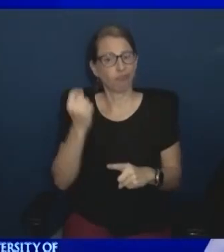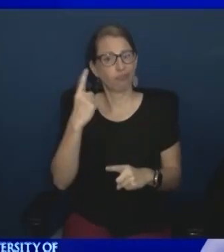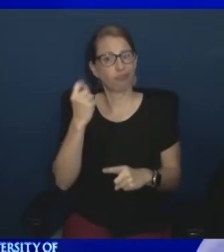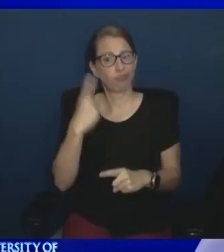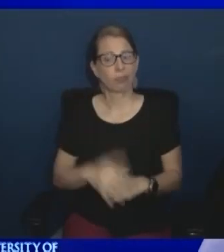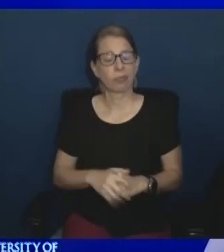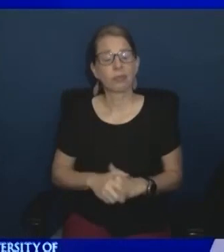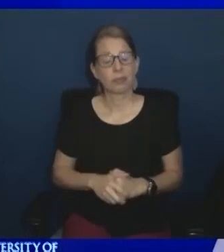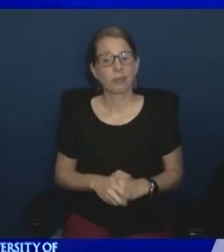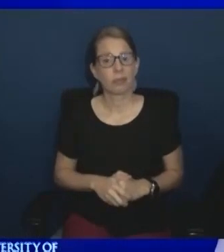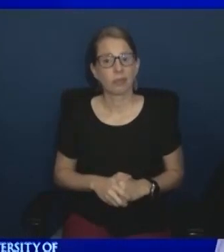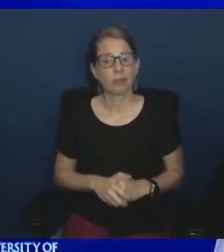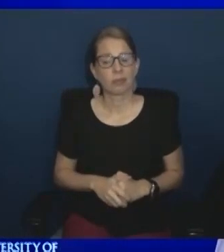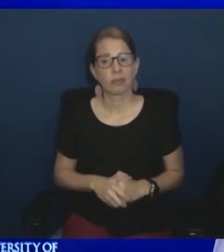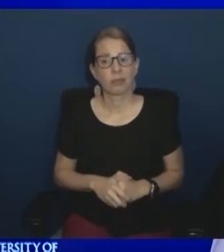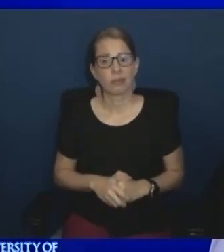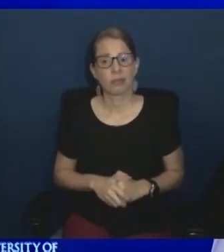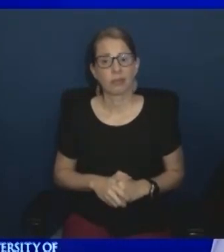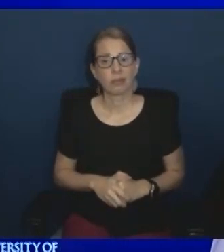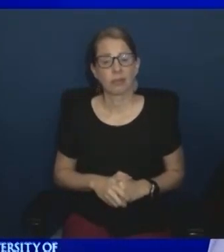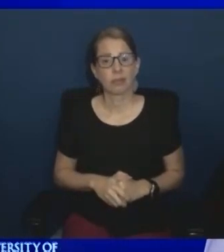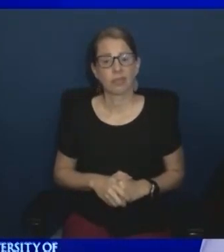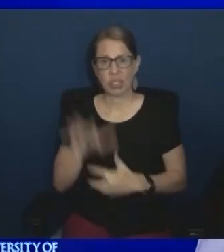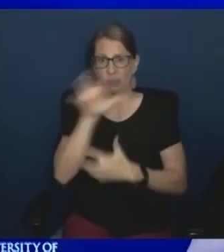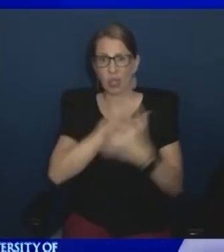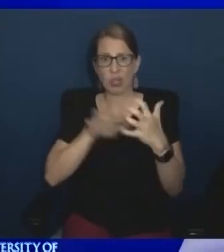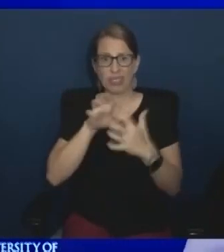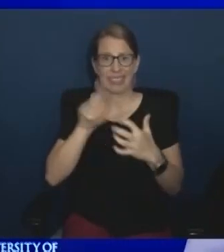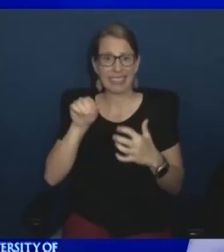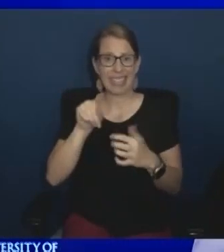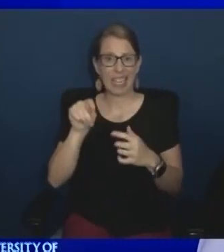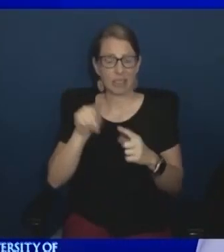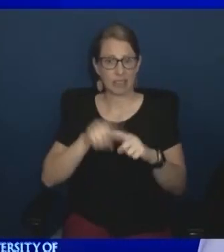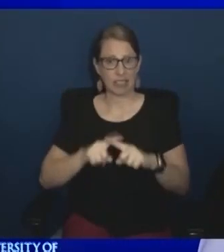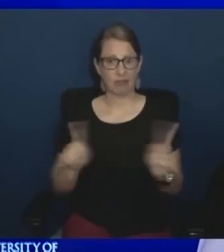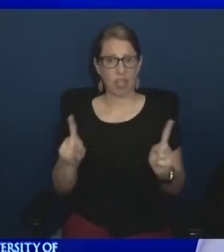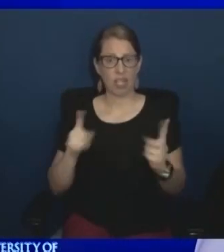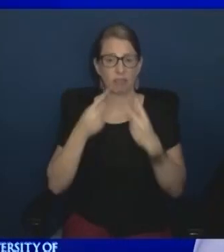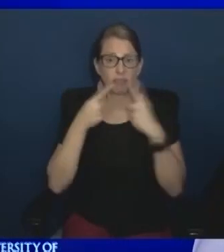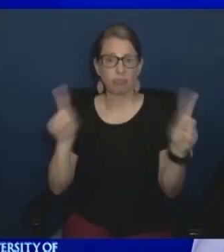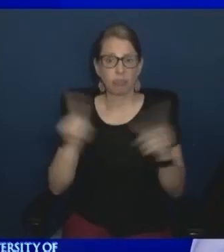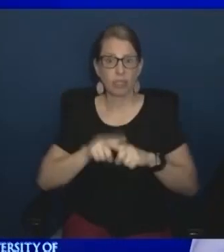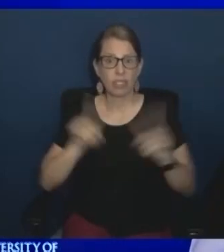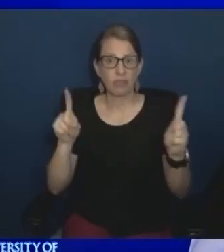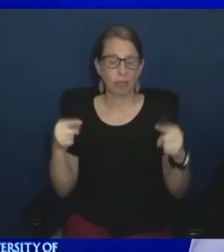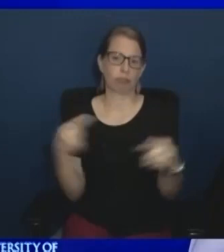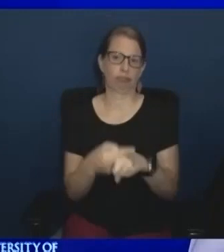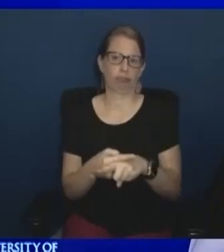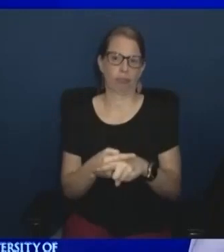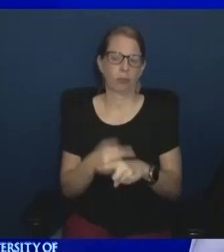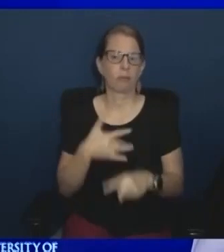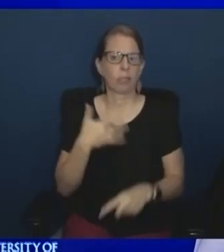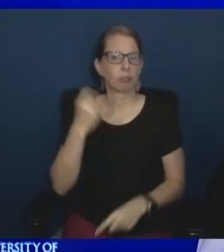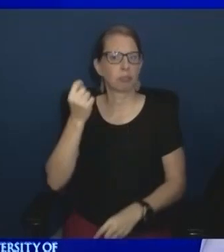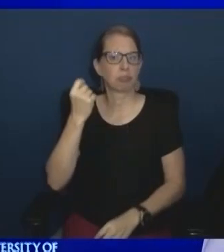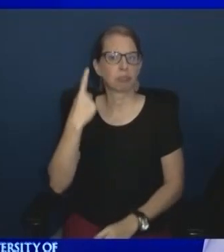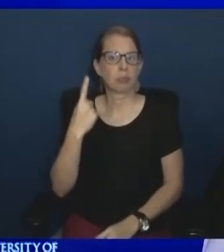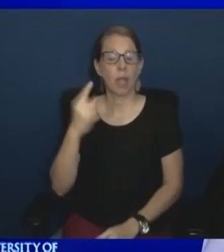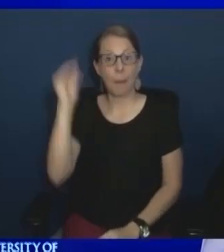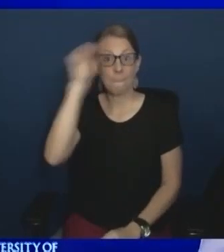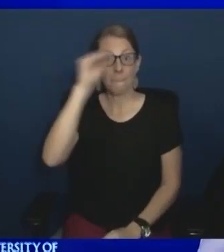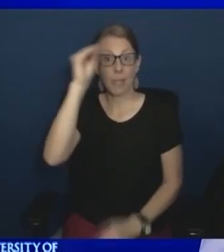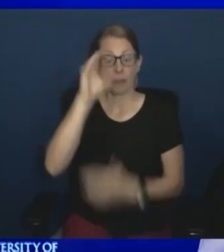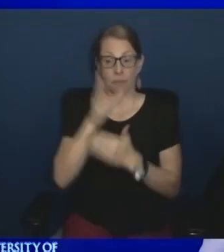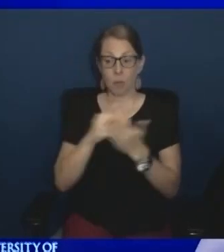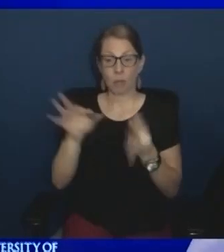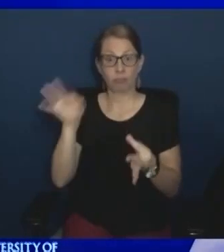messaging, and it could be very confusing. But right now, I was happy that that opinion piece came out and that review came out in the